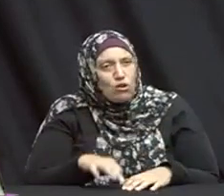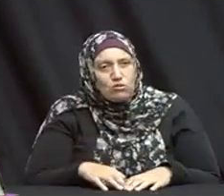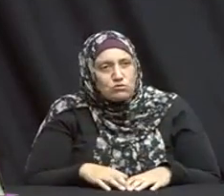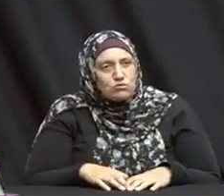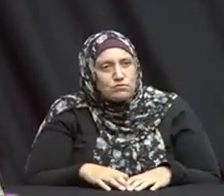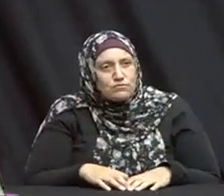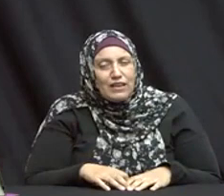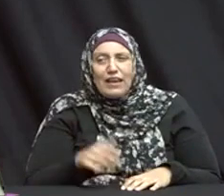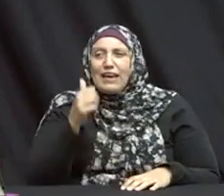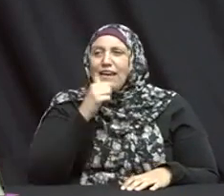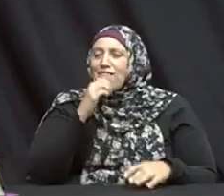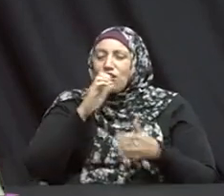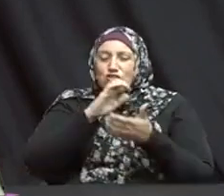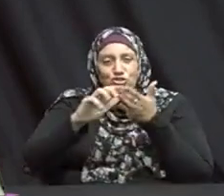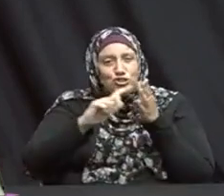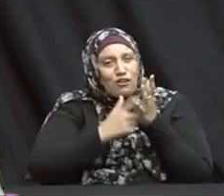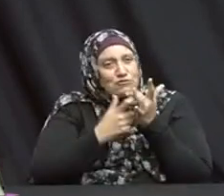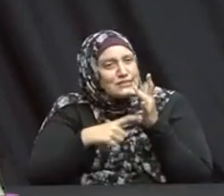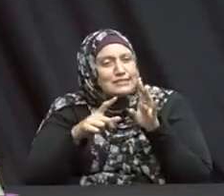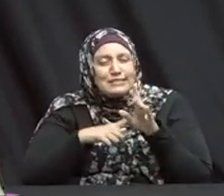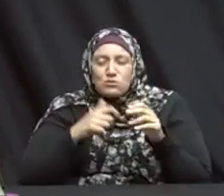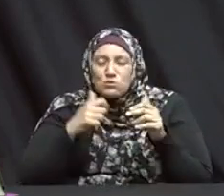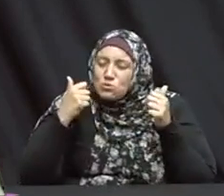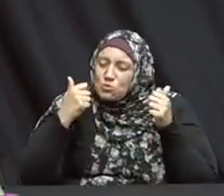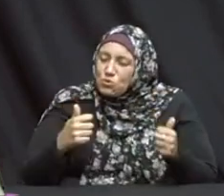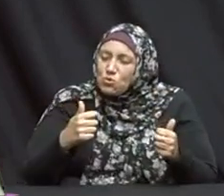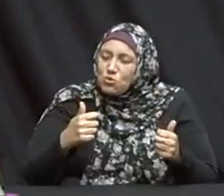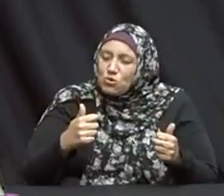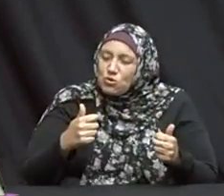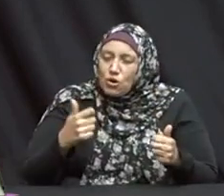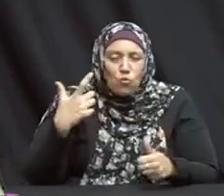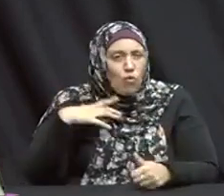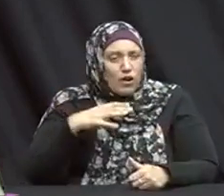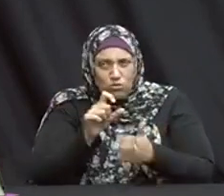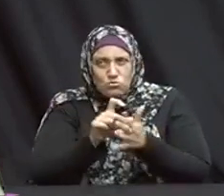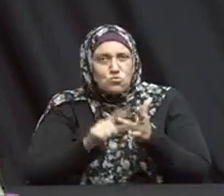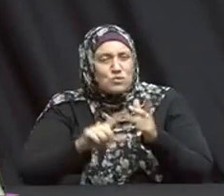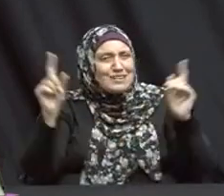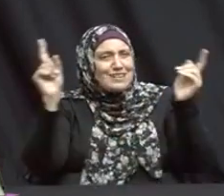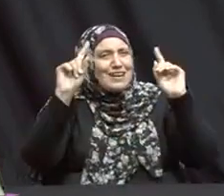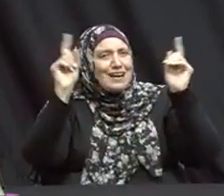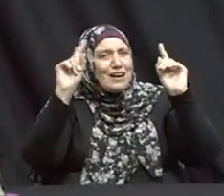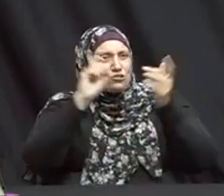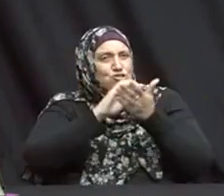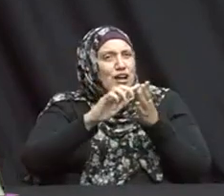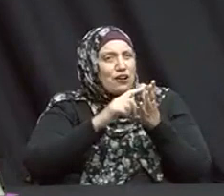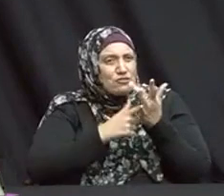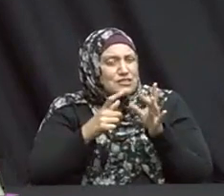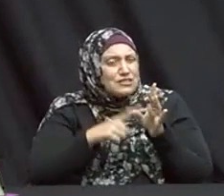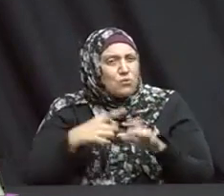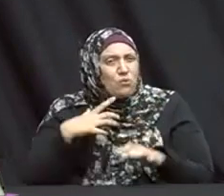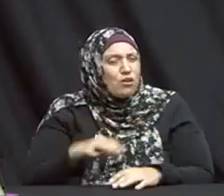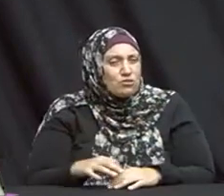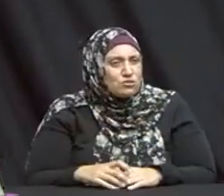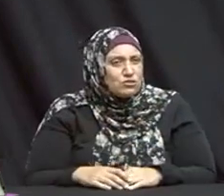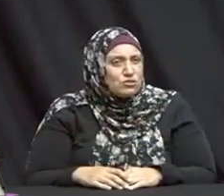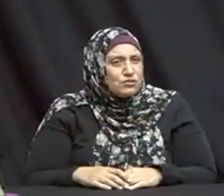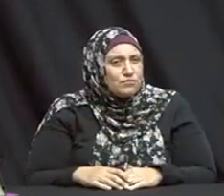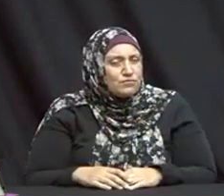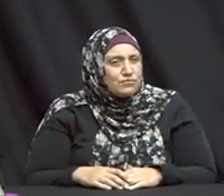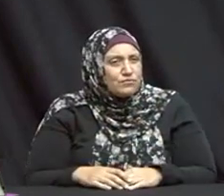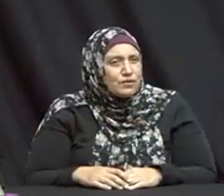and if you want us to send charity to you, Dad, why didn't you send any charity for yourself ahead? So the concept of